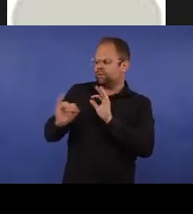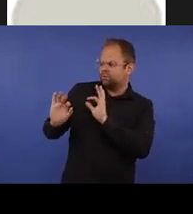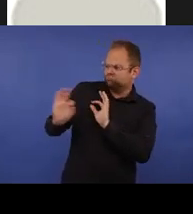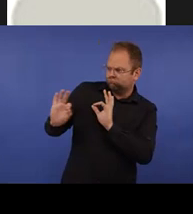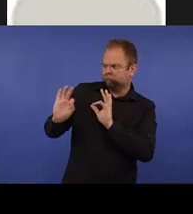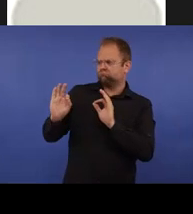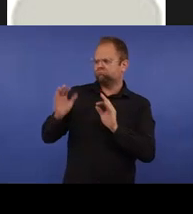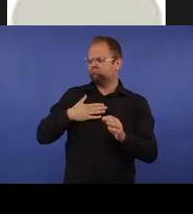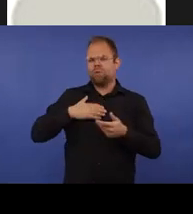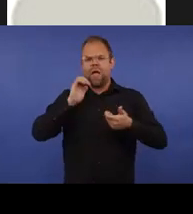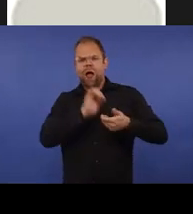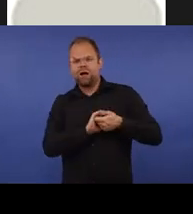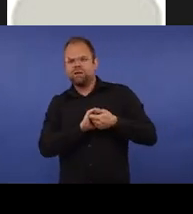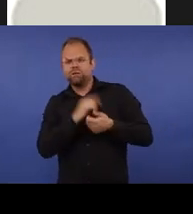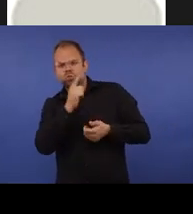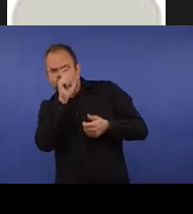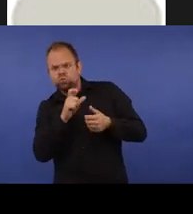question?